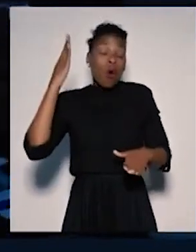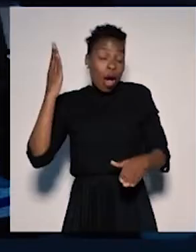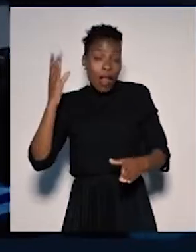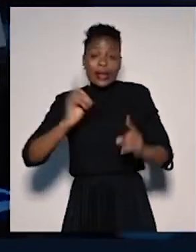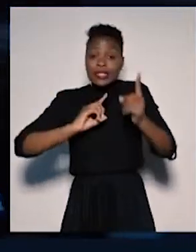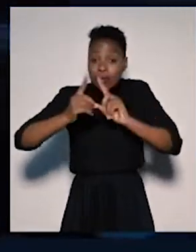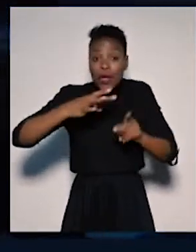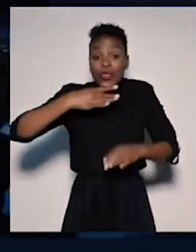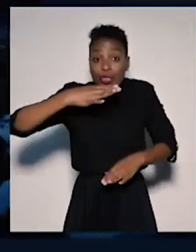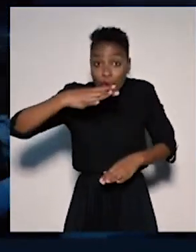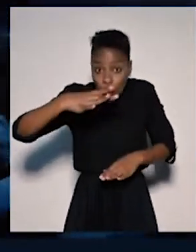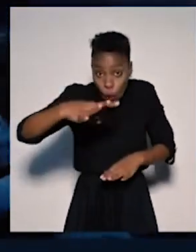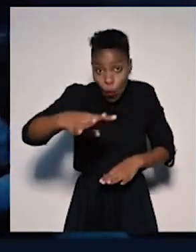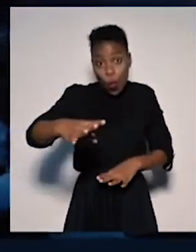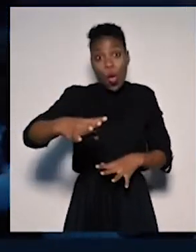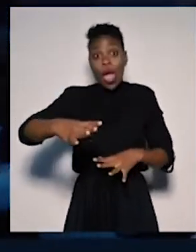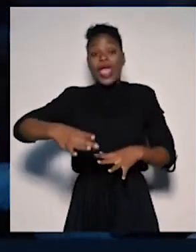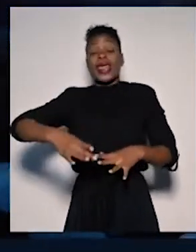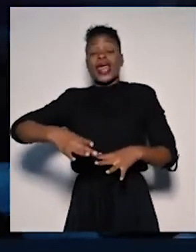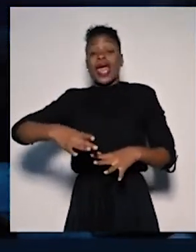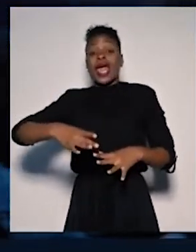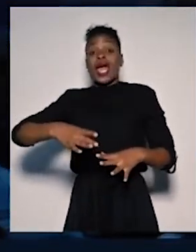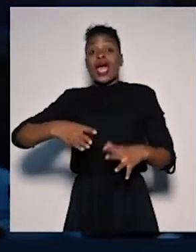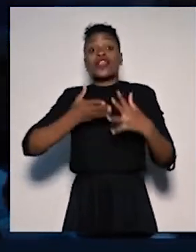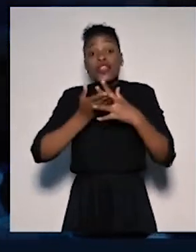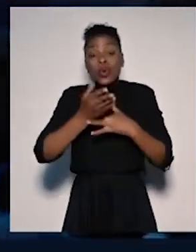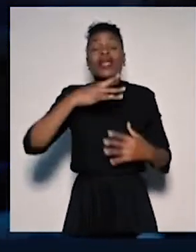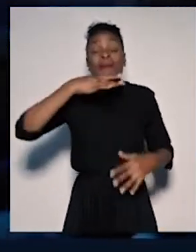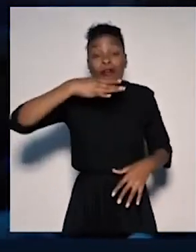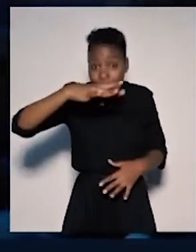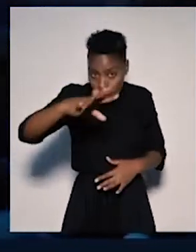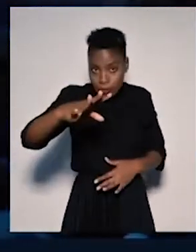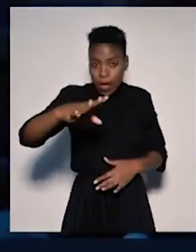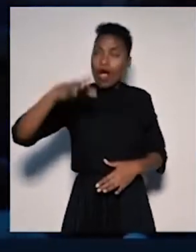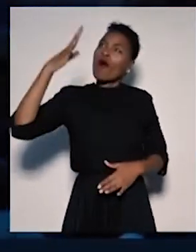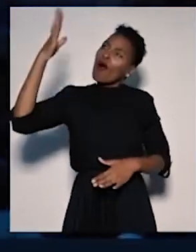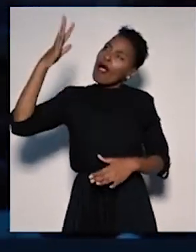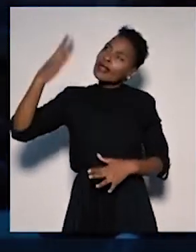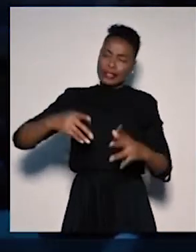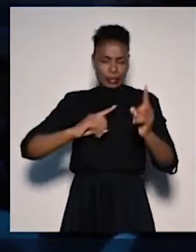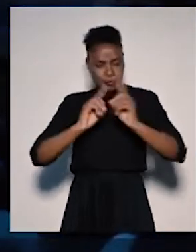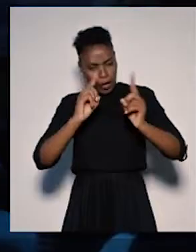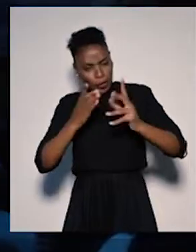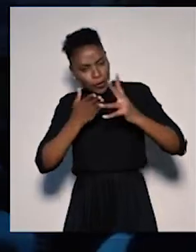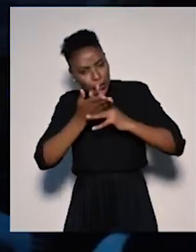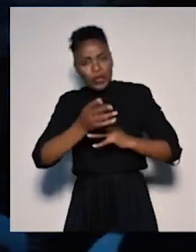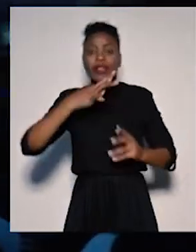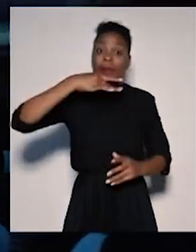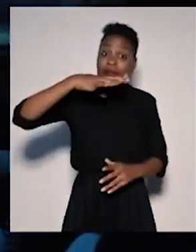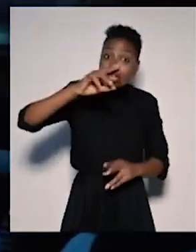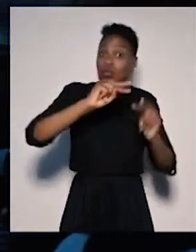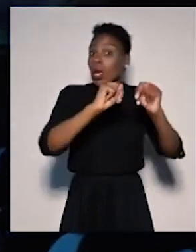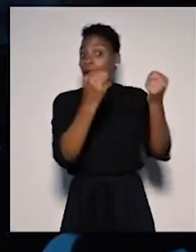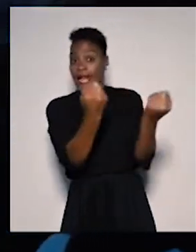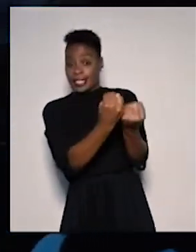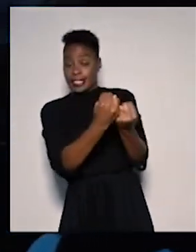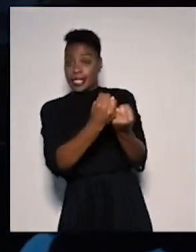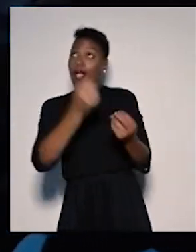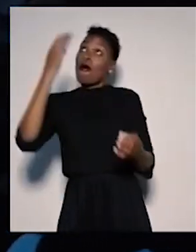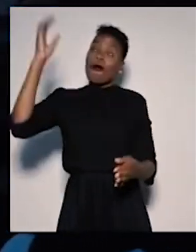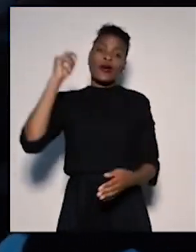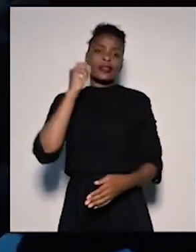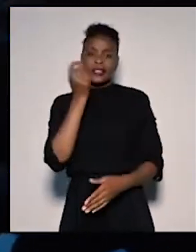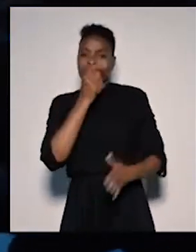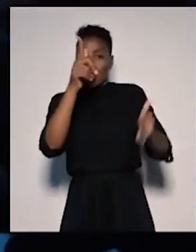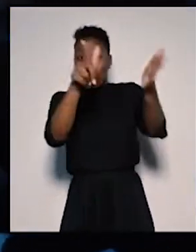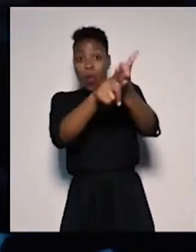prophet to the nation. Remember, they were in the Old Testament, so that's the way God spoke. God would speak to the prophet, to the nation. So it was God who set the